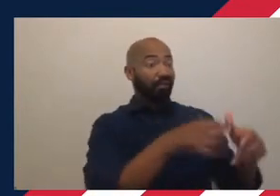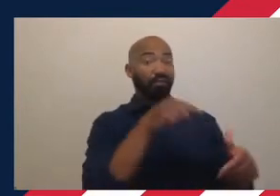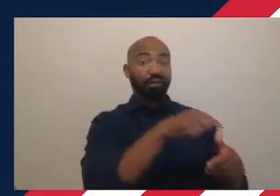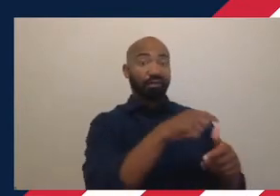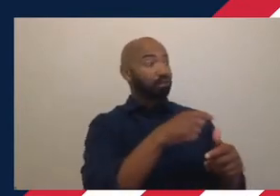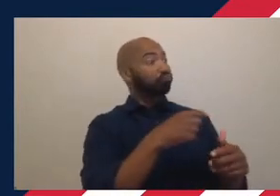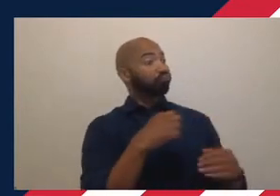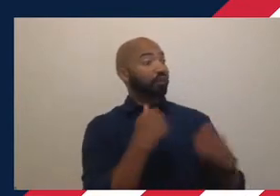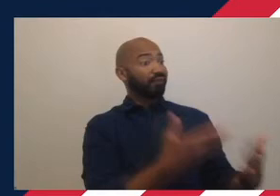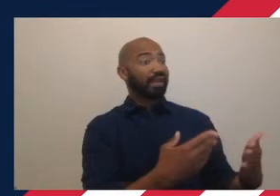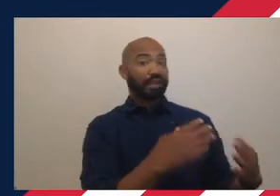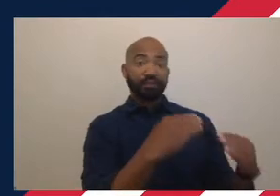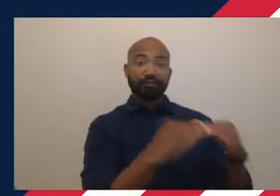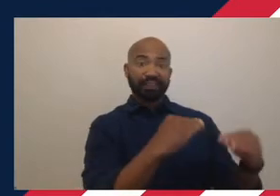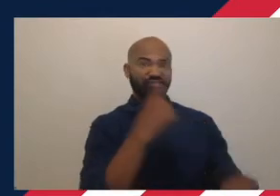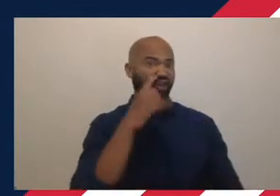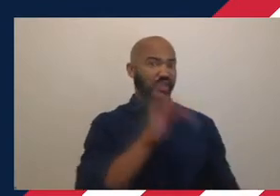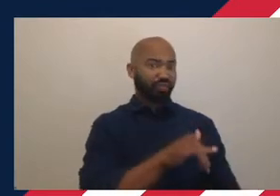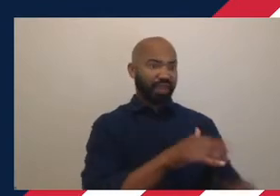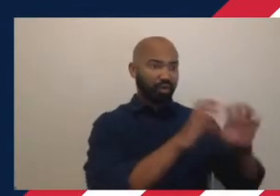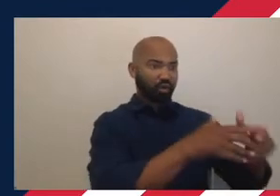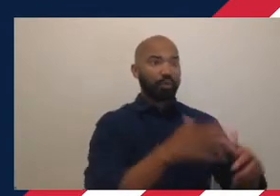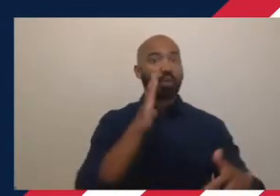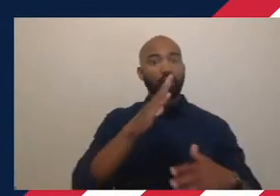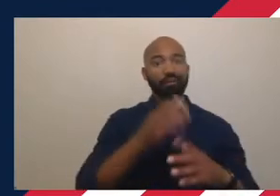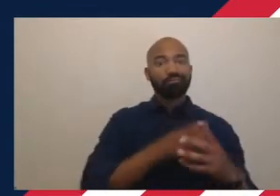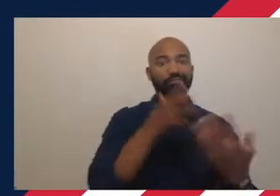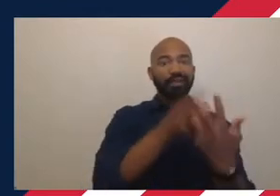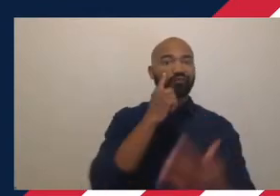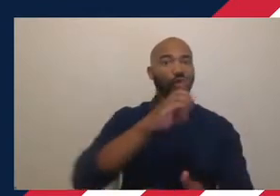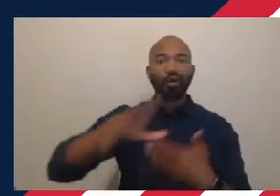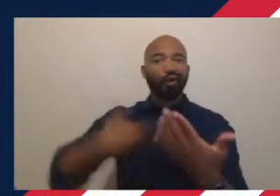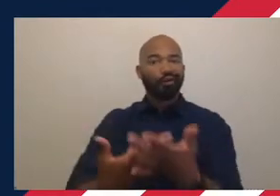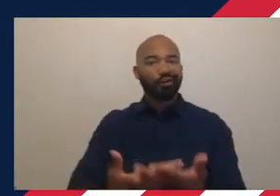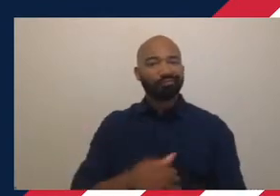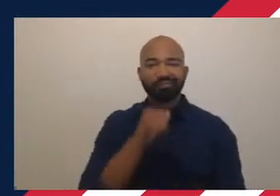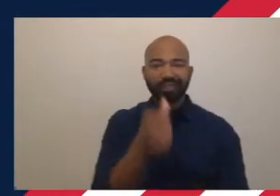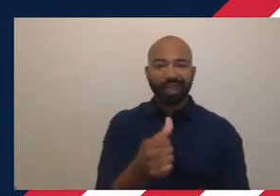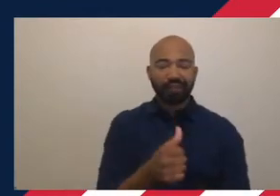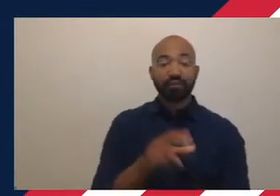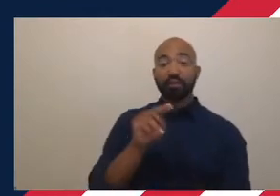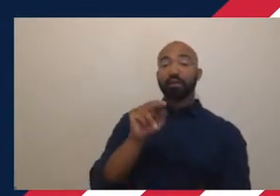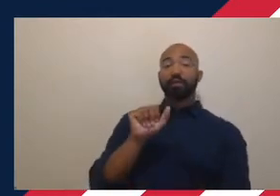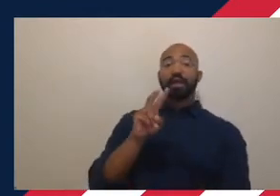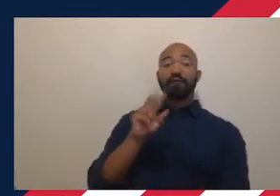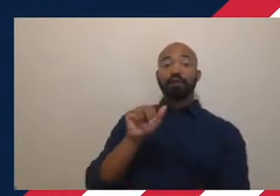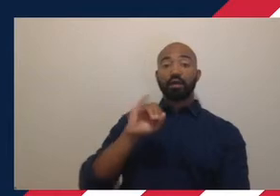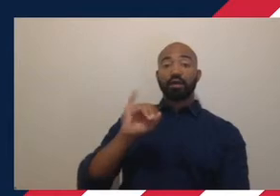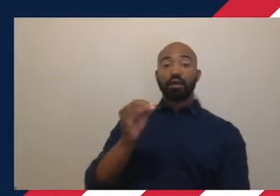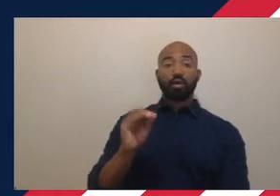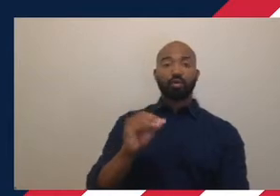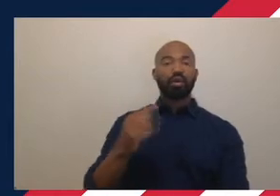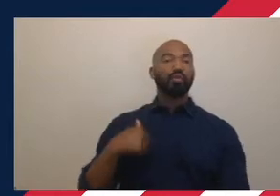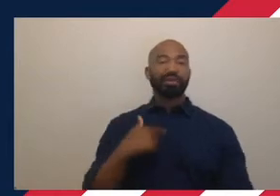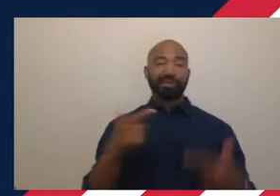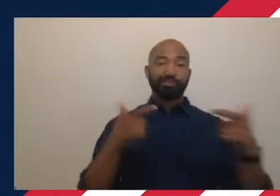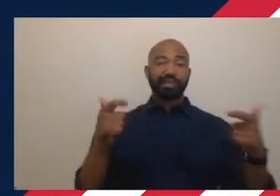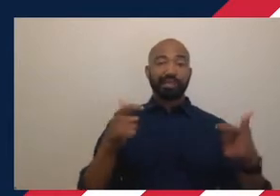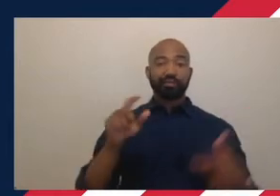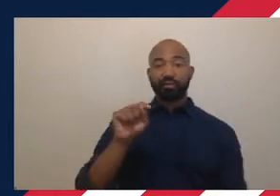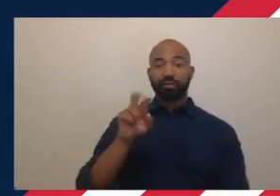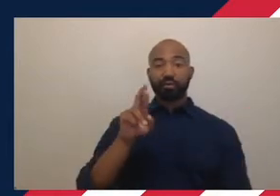approach to dealing with tribes. And here for the Navajo Nation, we are the biggest nation, tribal nation throughout the